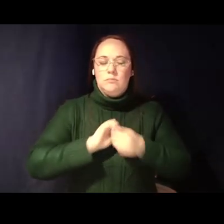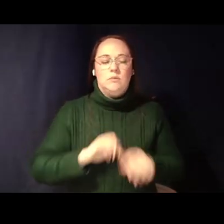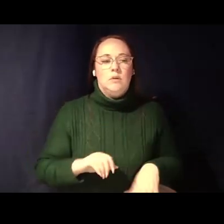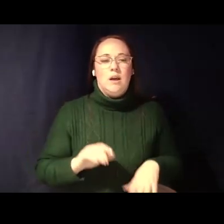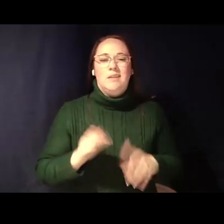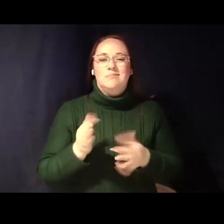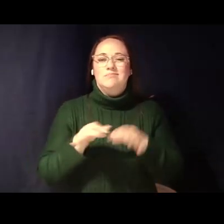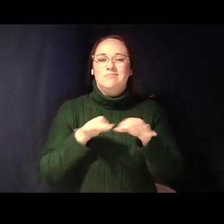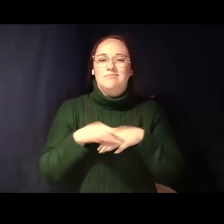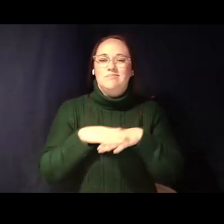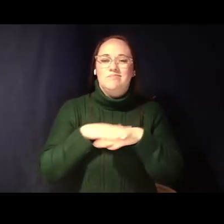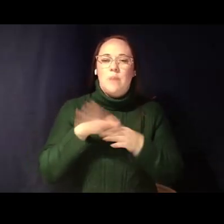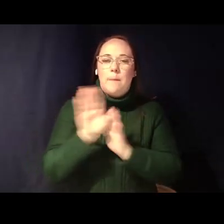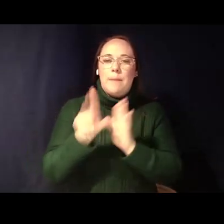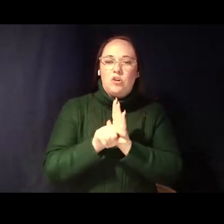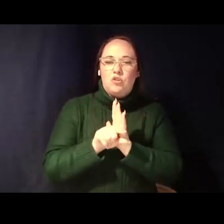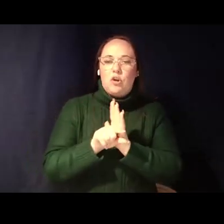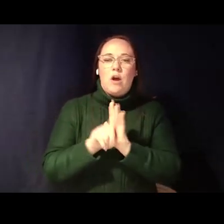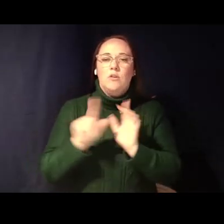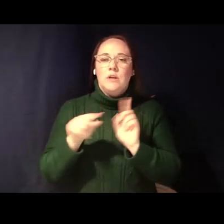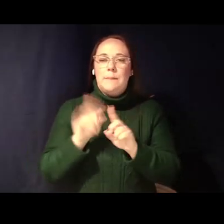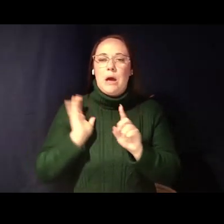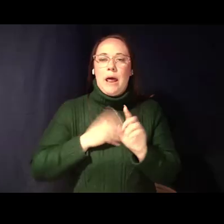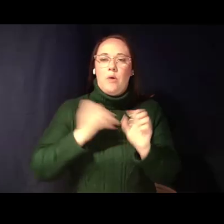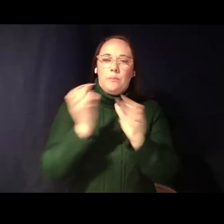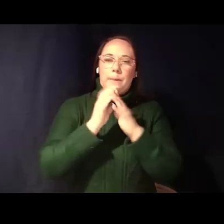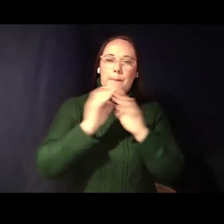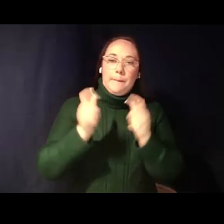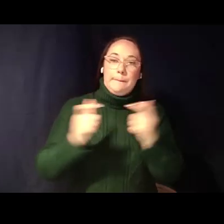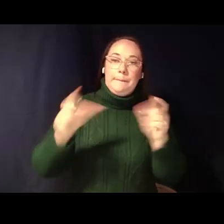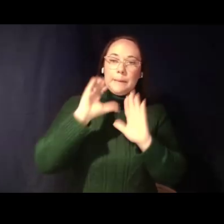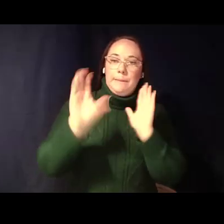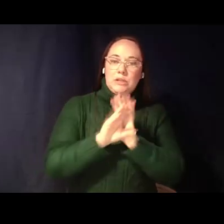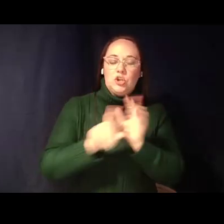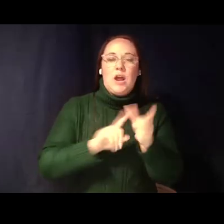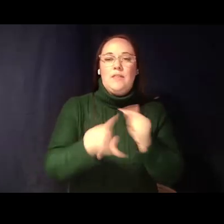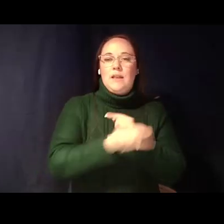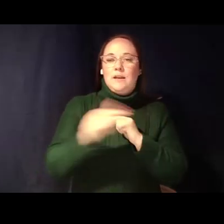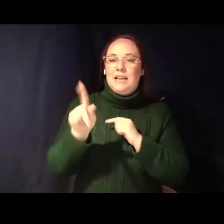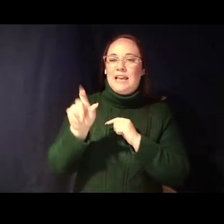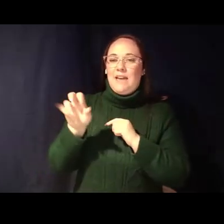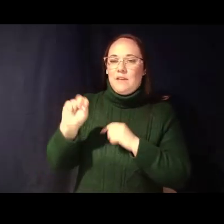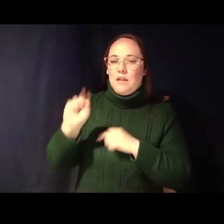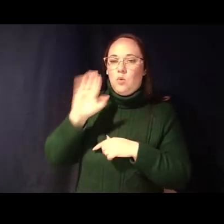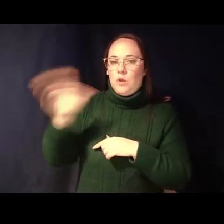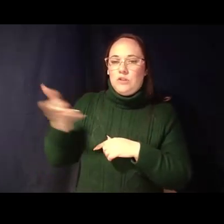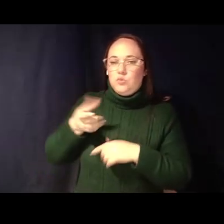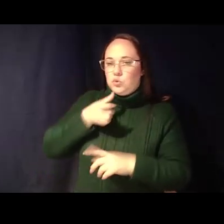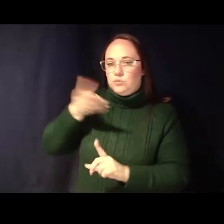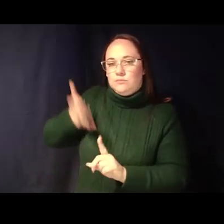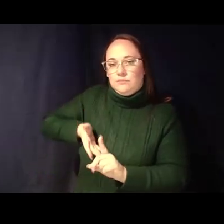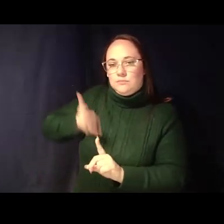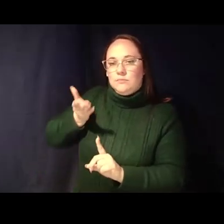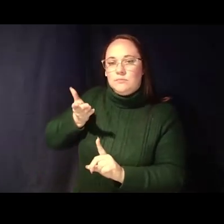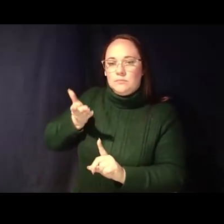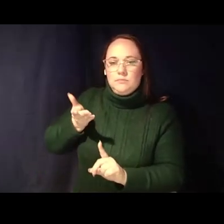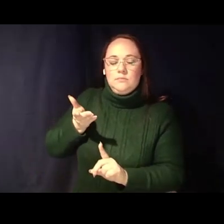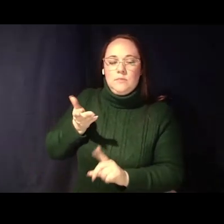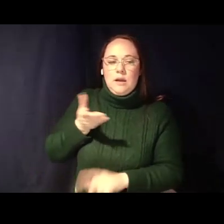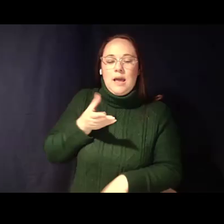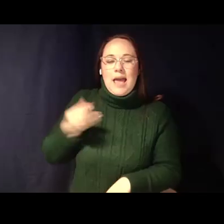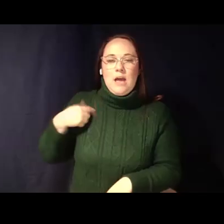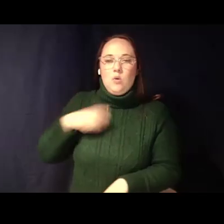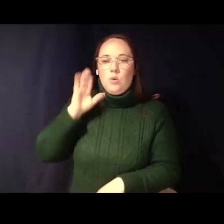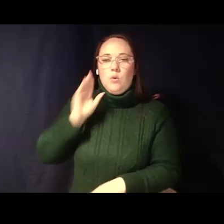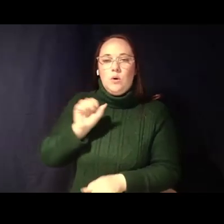background about the big picture that we're working within, and then I'm going to hand it off to my colleague, Kevin McAvee, who's going to introduce himself at that handoff. And we're going to